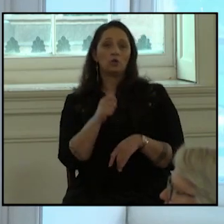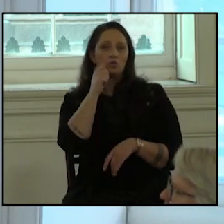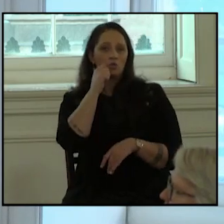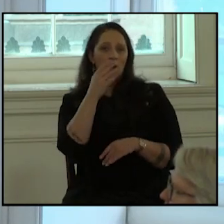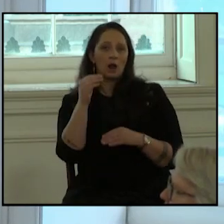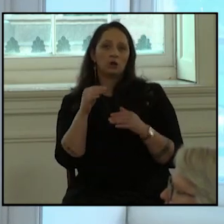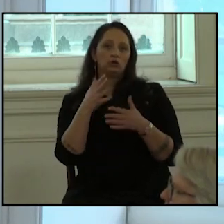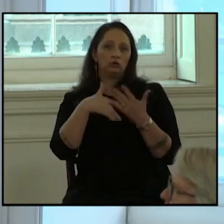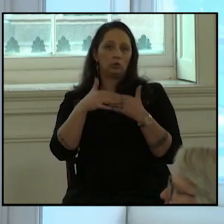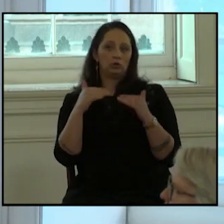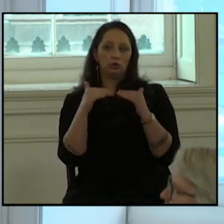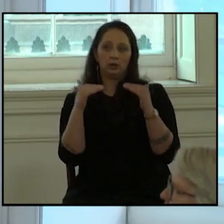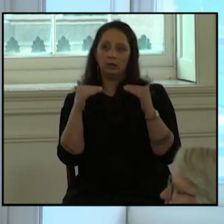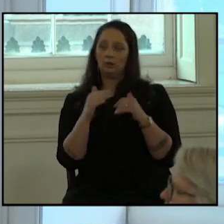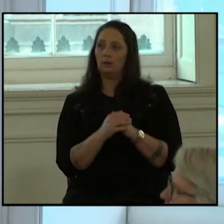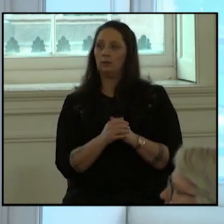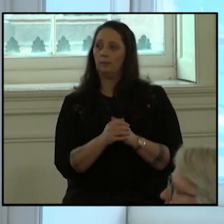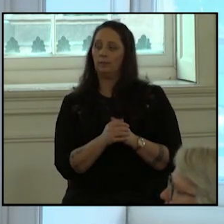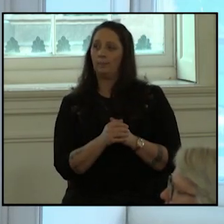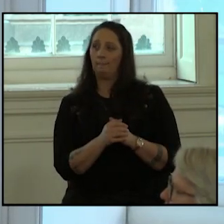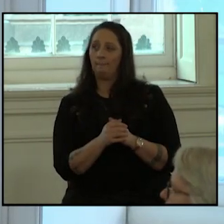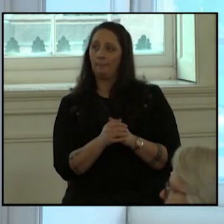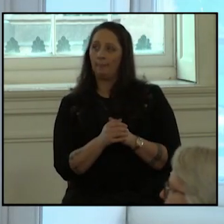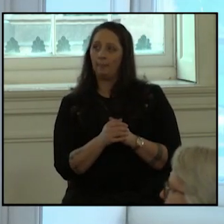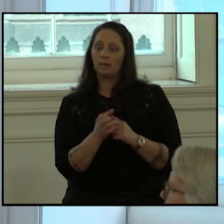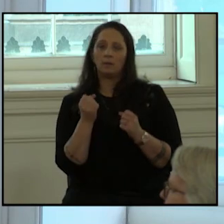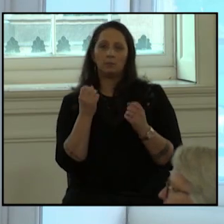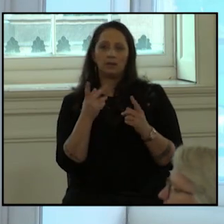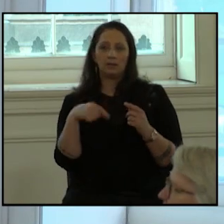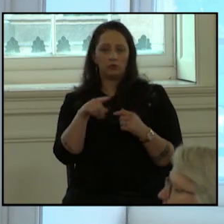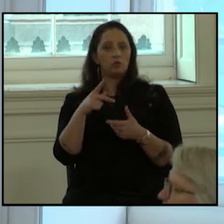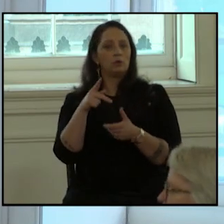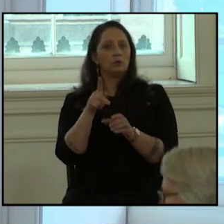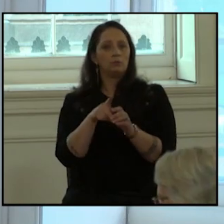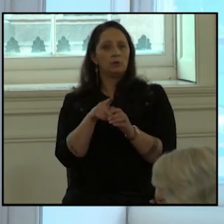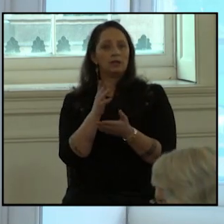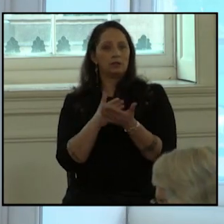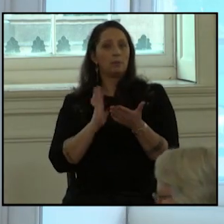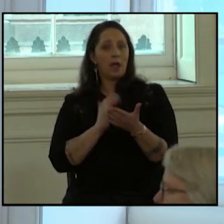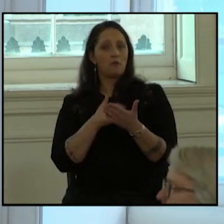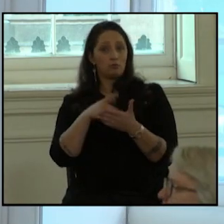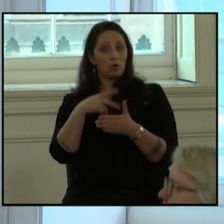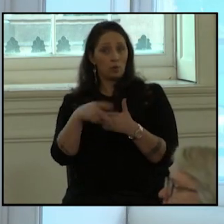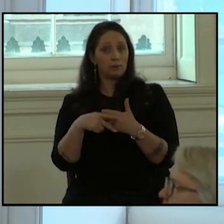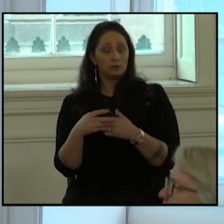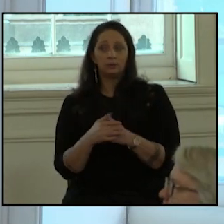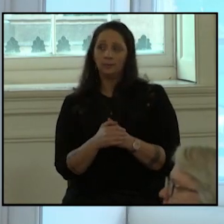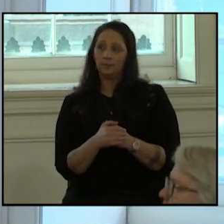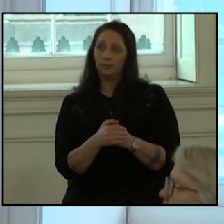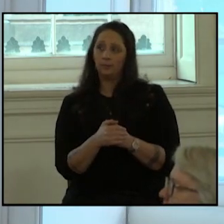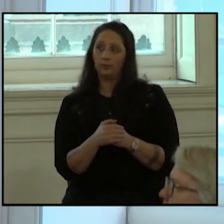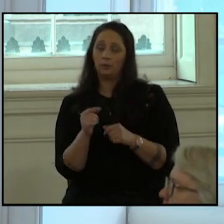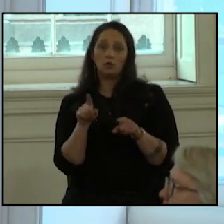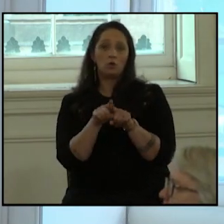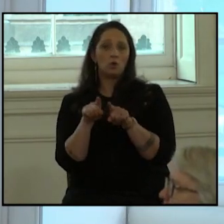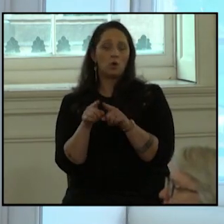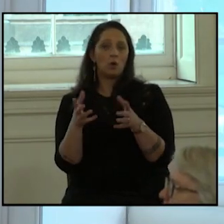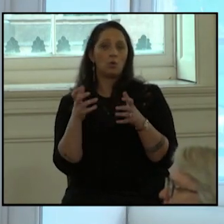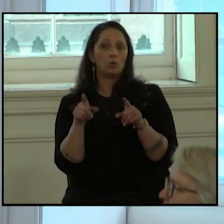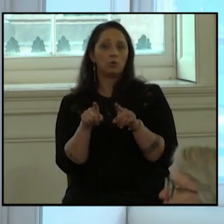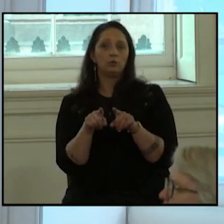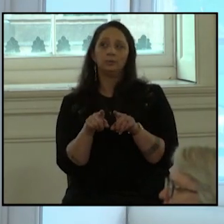justice. Many of you have visited the ship and have participated in some of our programming. But I also want